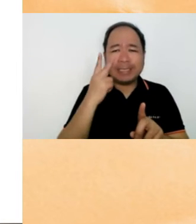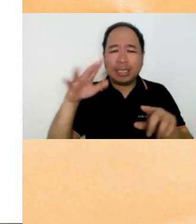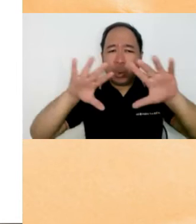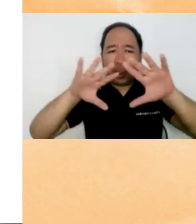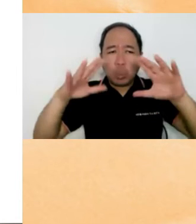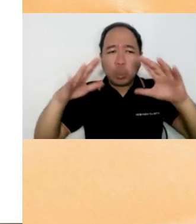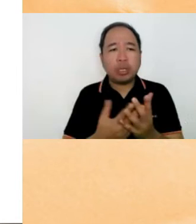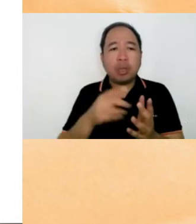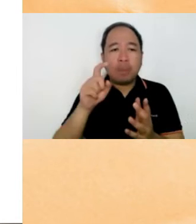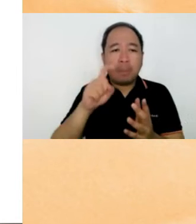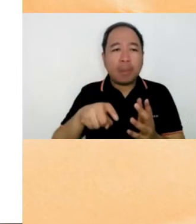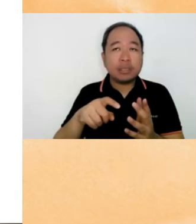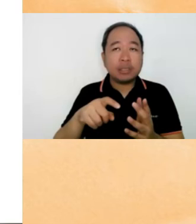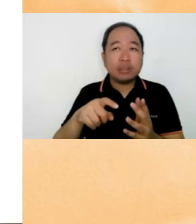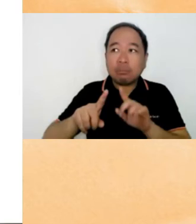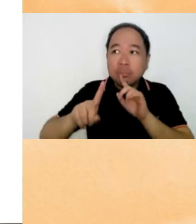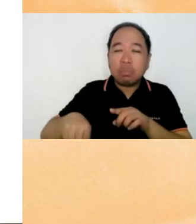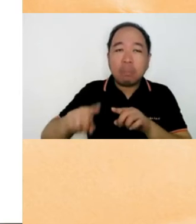These are my references.